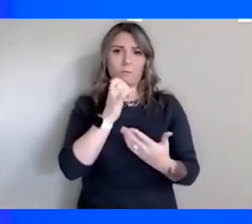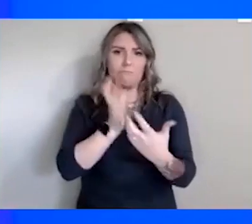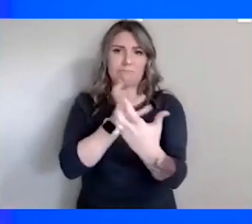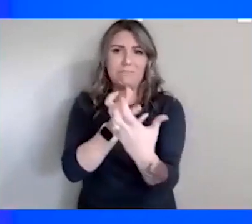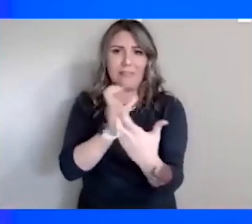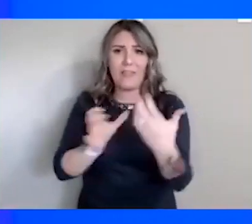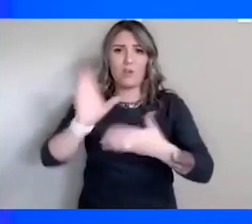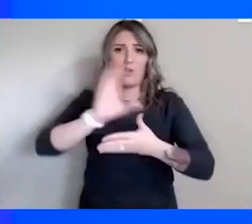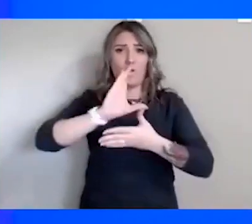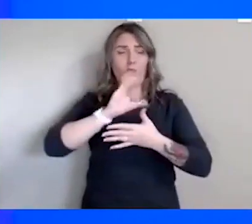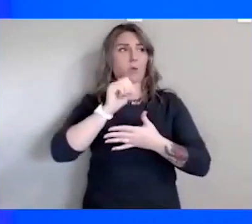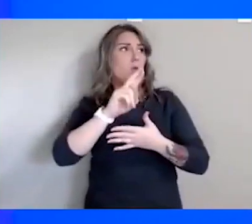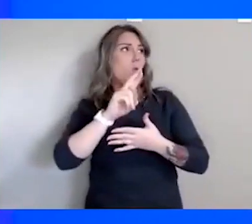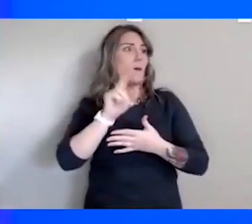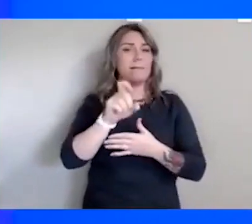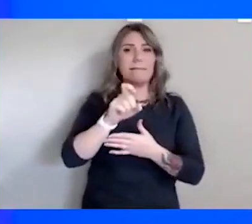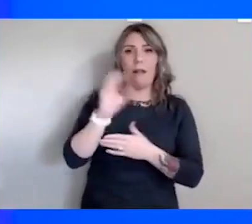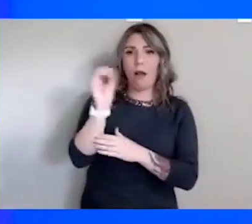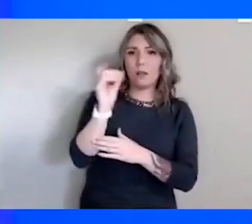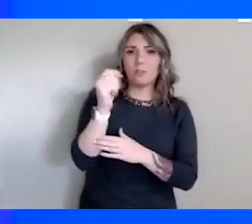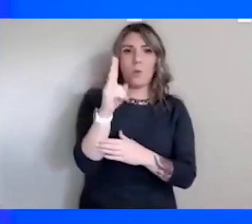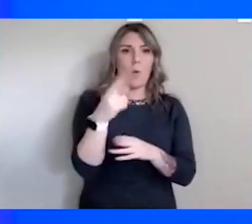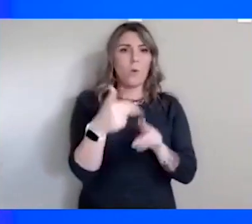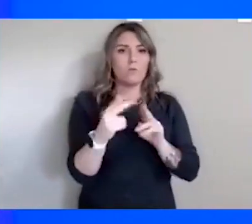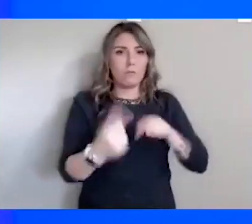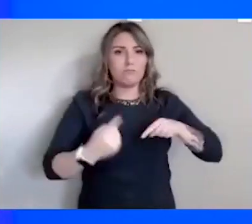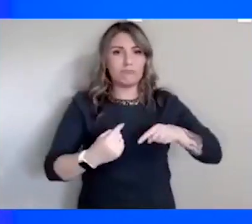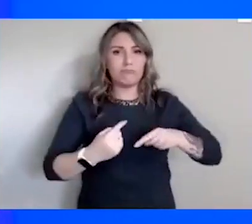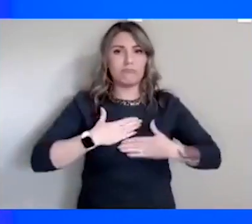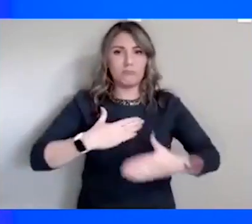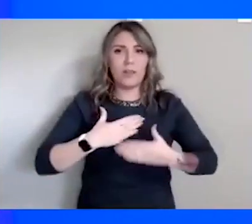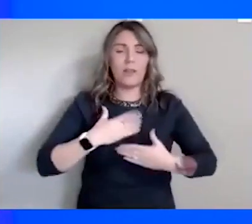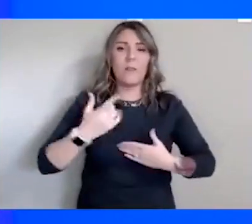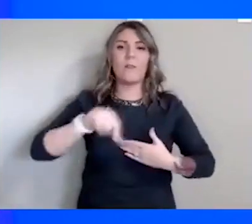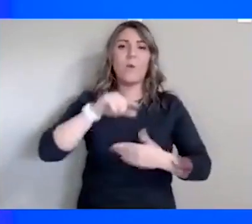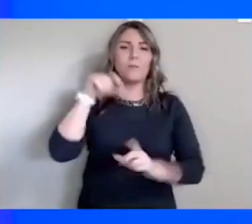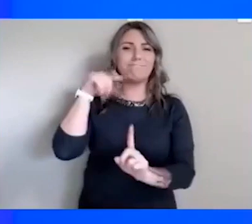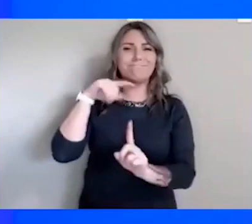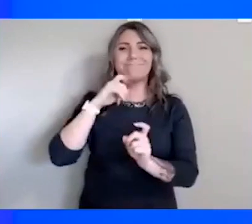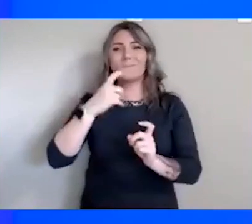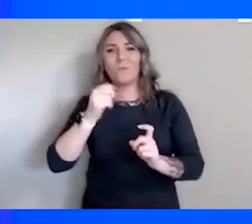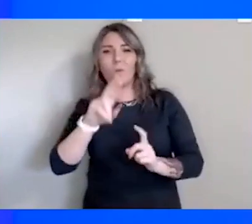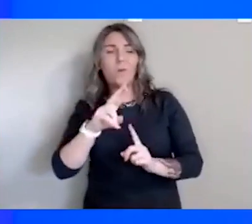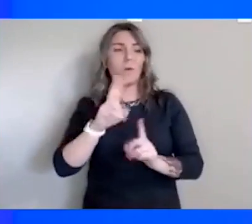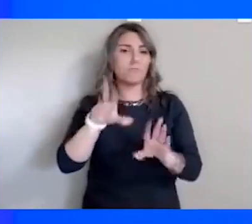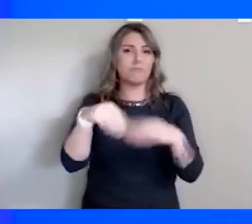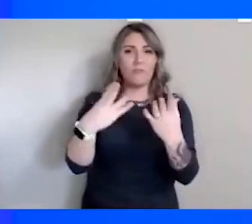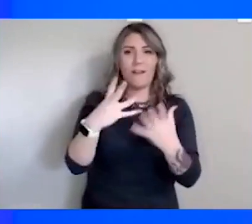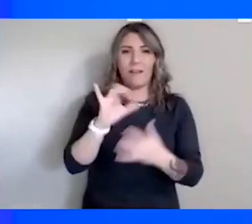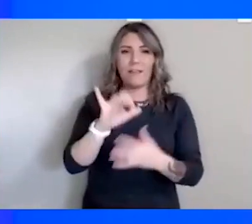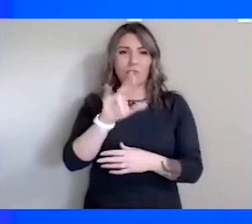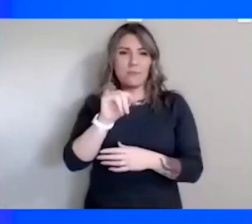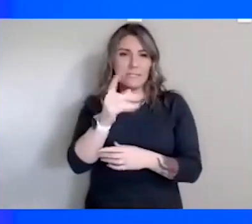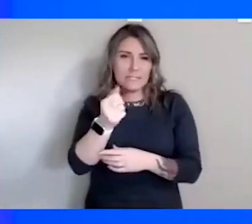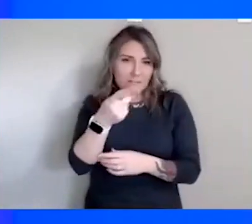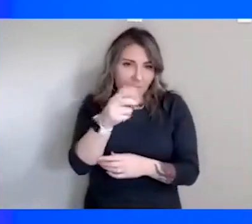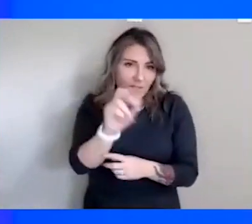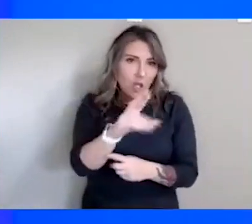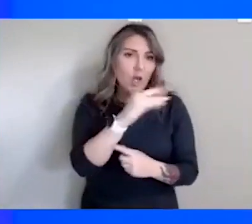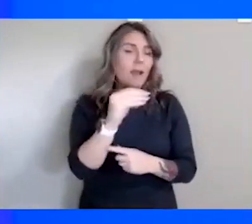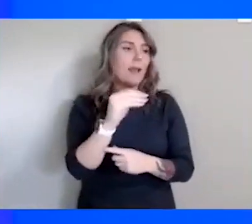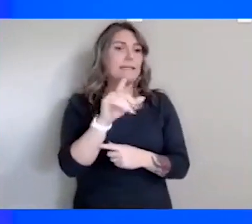shortness of breath. Those are really the signals and the triggers for getting the remdesivir and the steroids for therapy